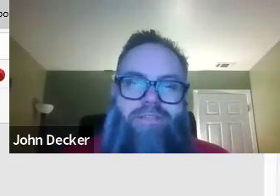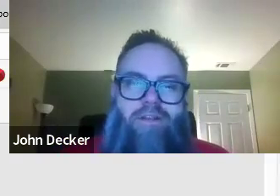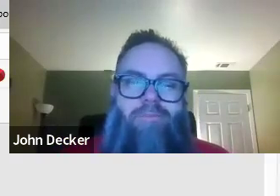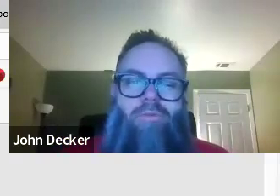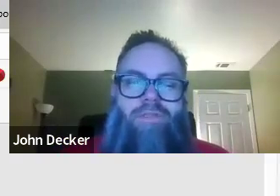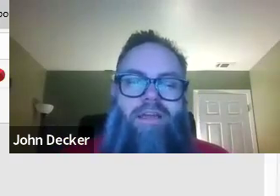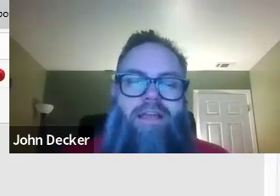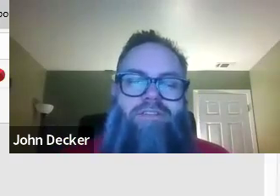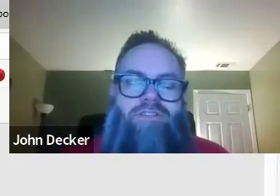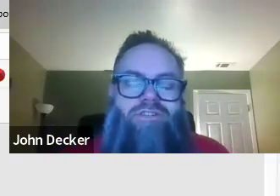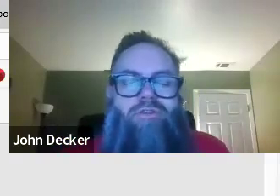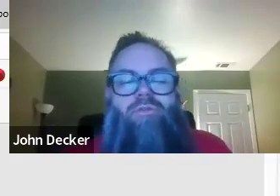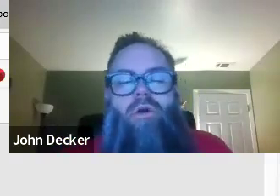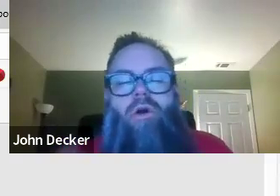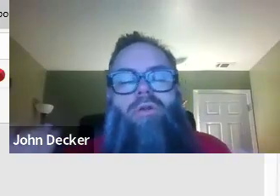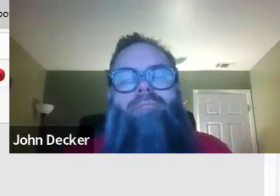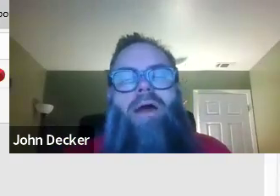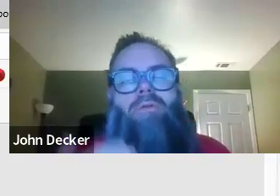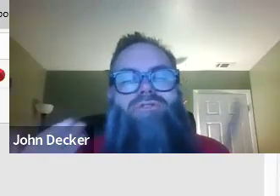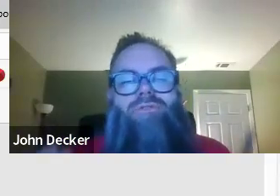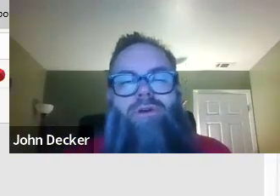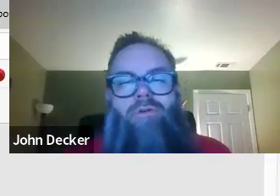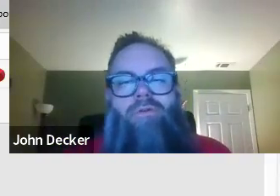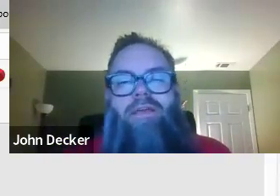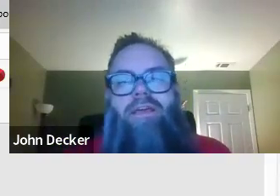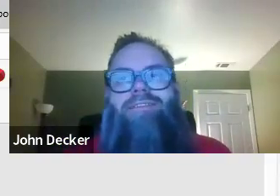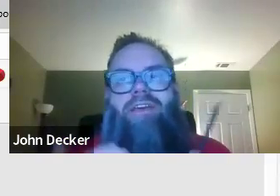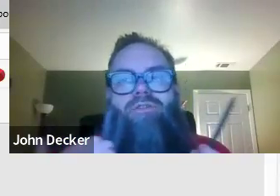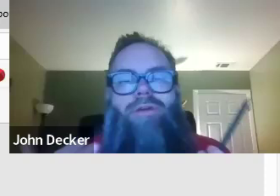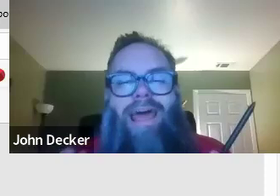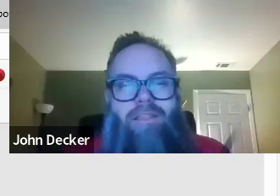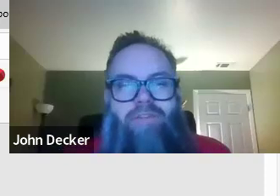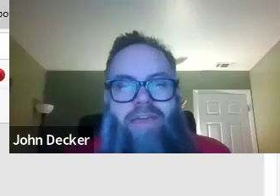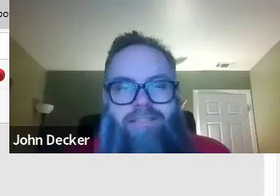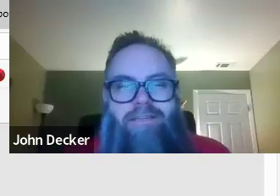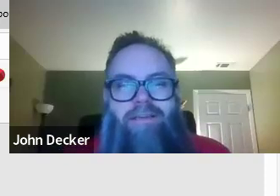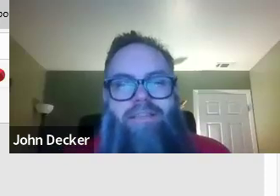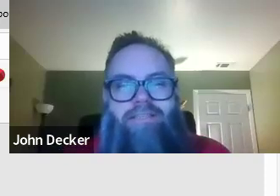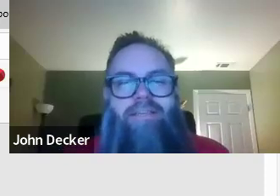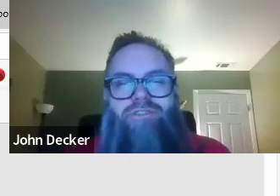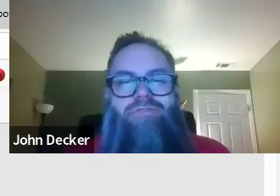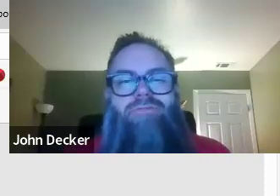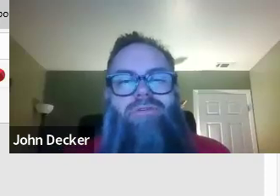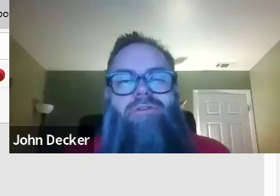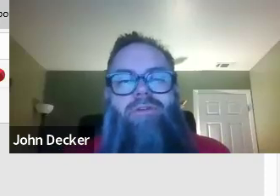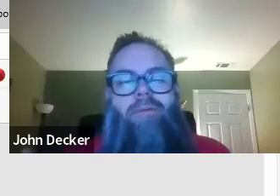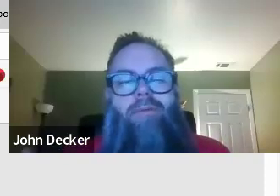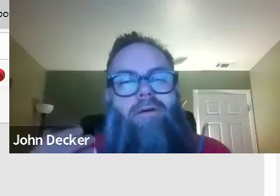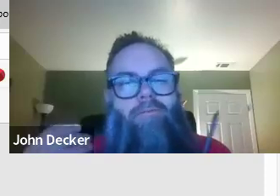as a regional center, but one thing I need to ensure you are all empowered to know is that you can elevate this